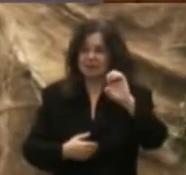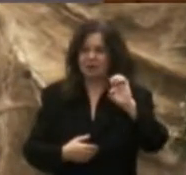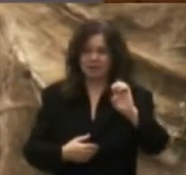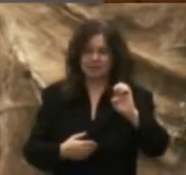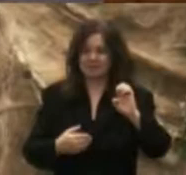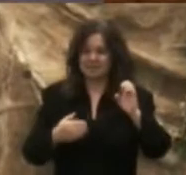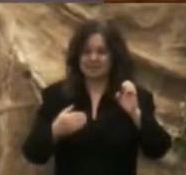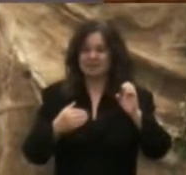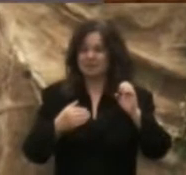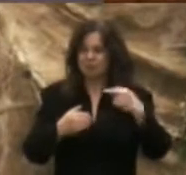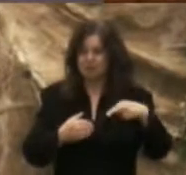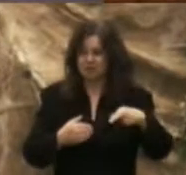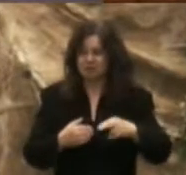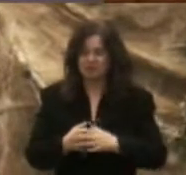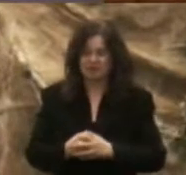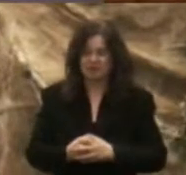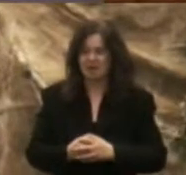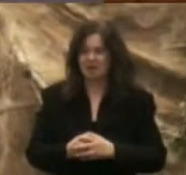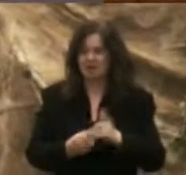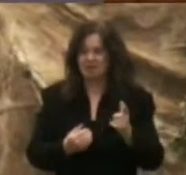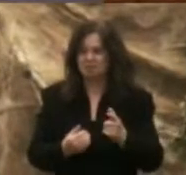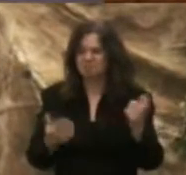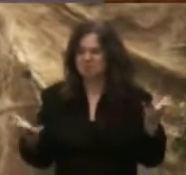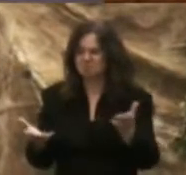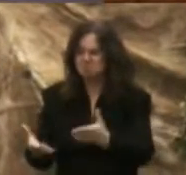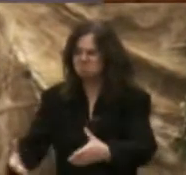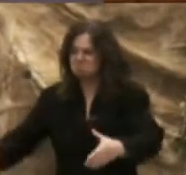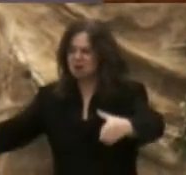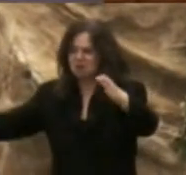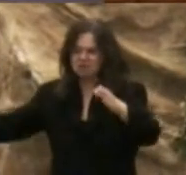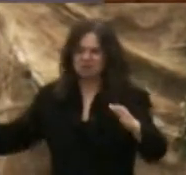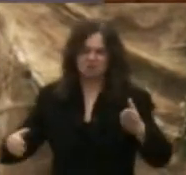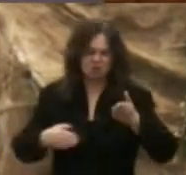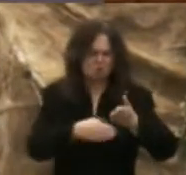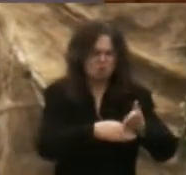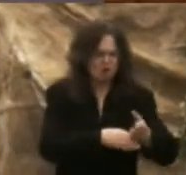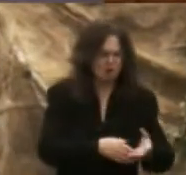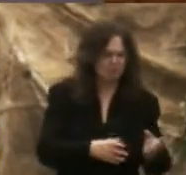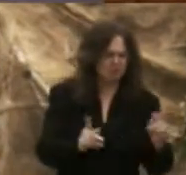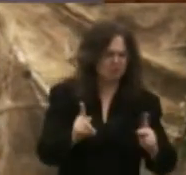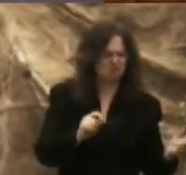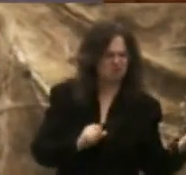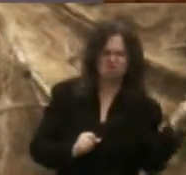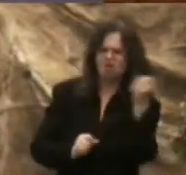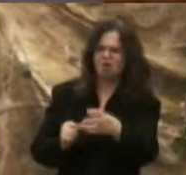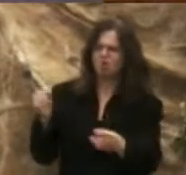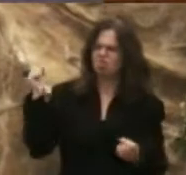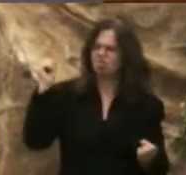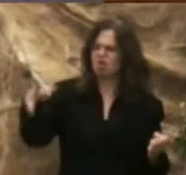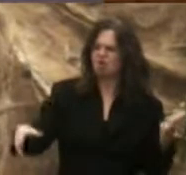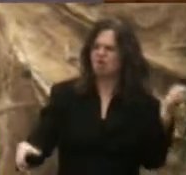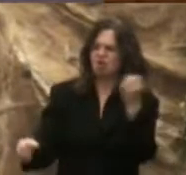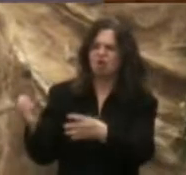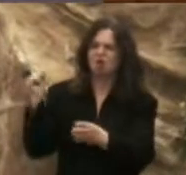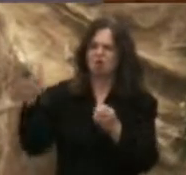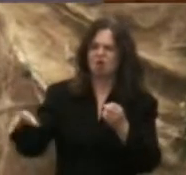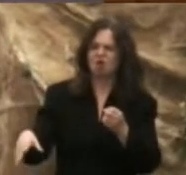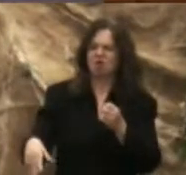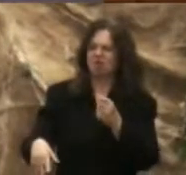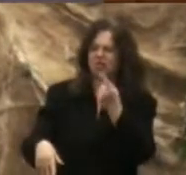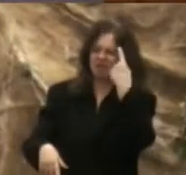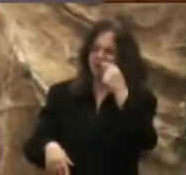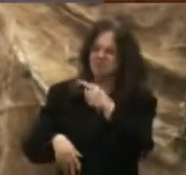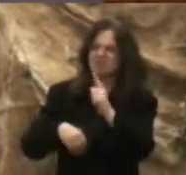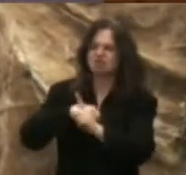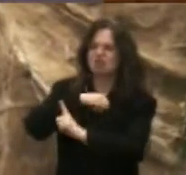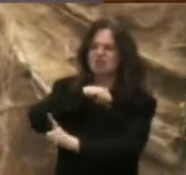which fills dumpsters that will go to incinerators or to landfills.